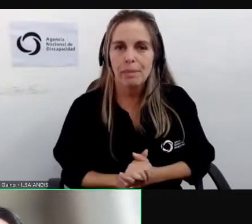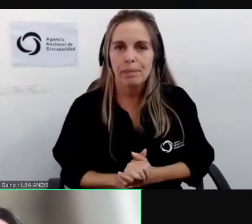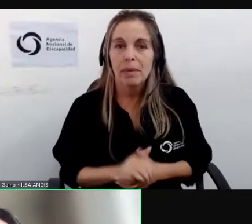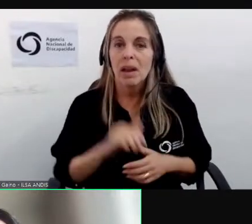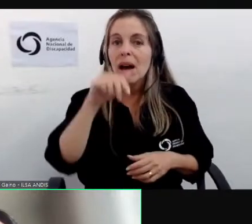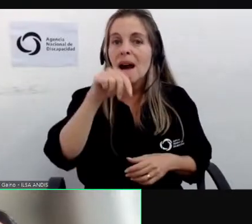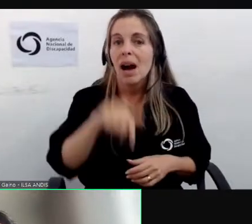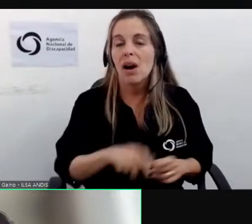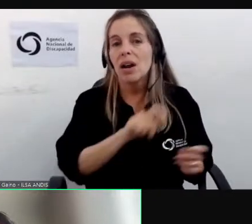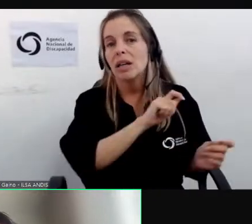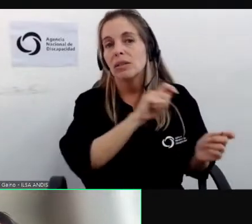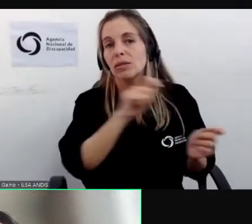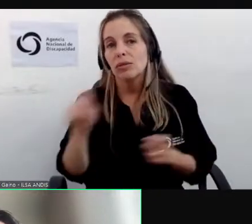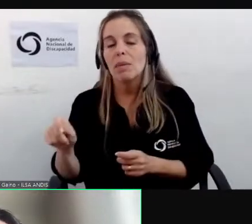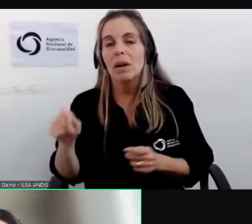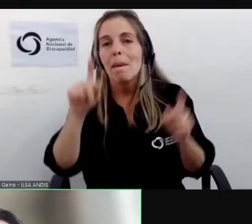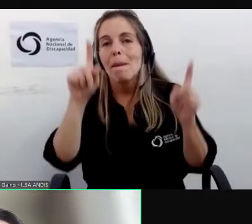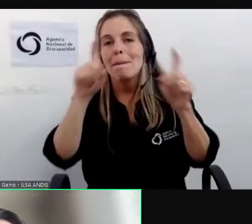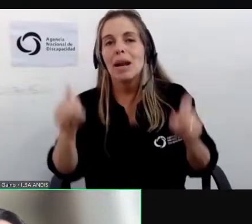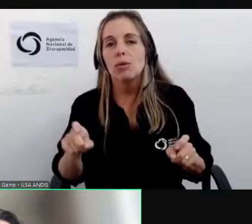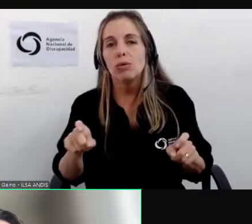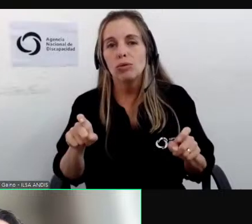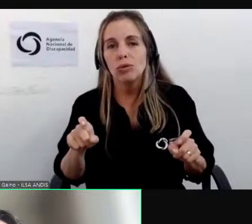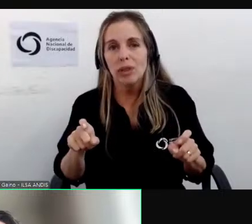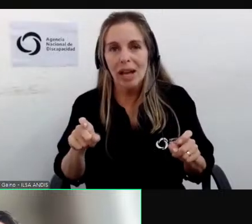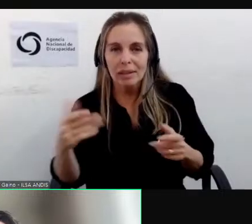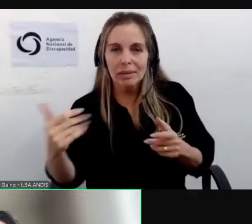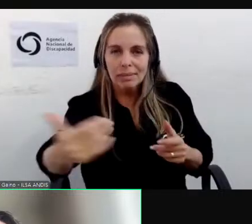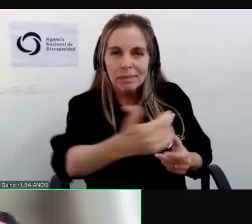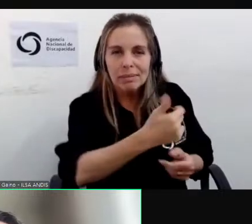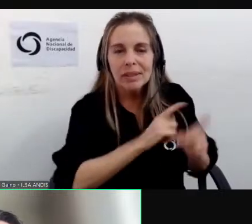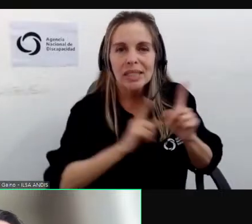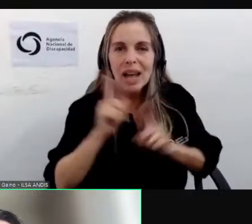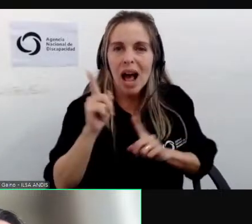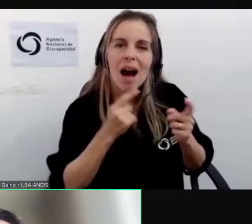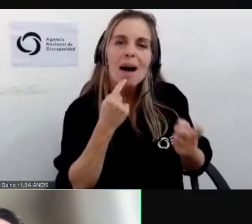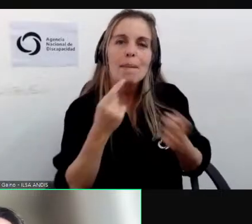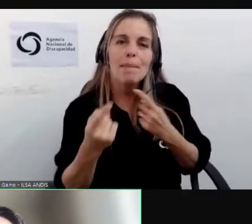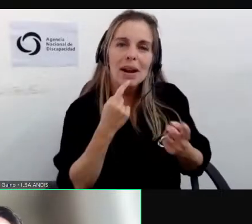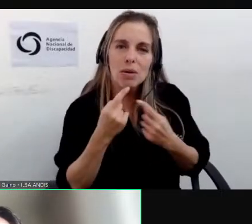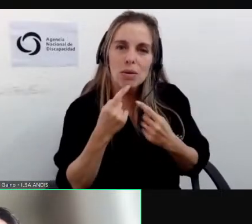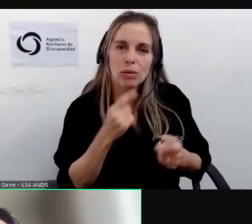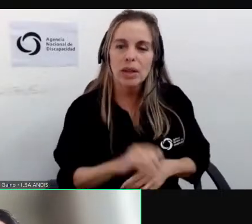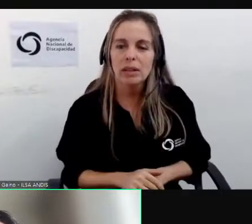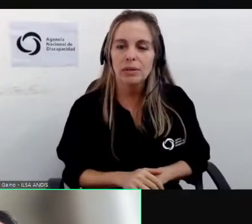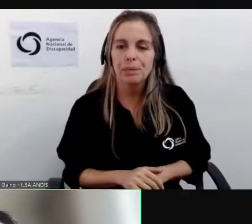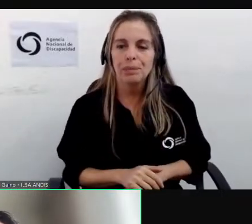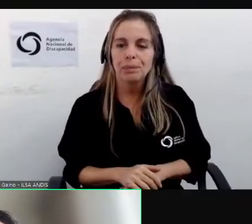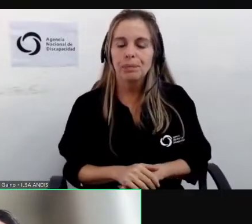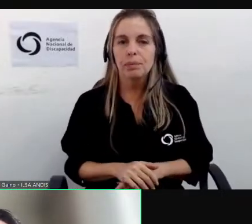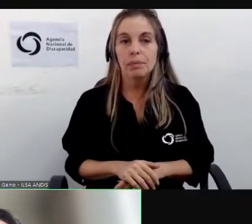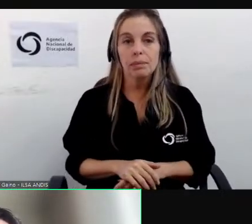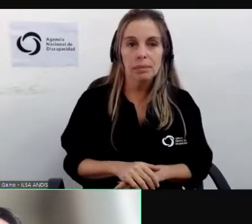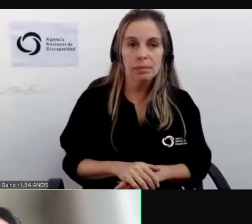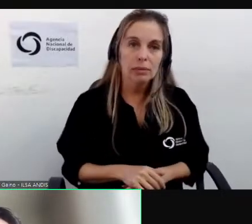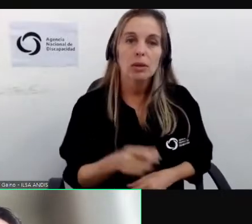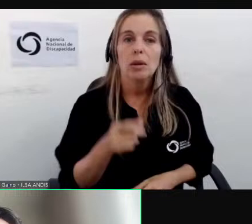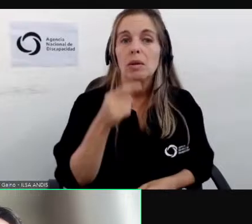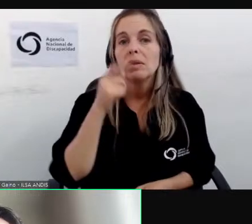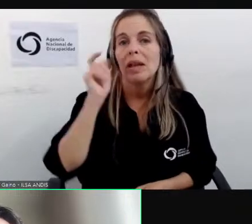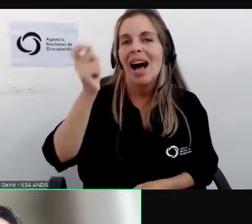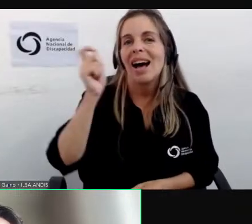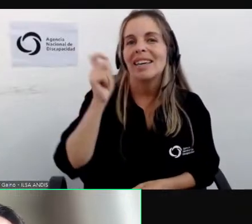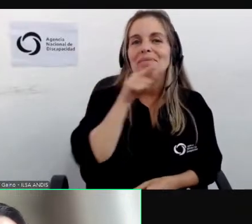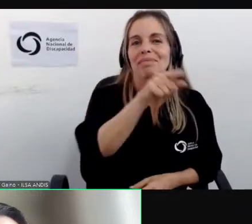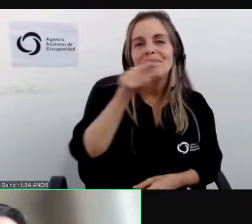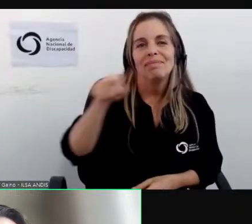of the course. Now we will move on to the Q&A from the audience. I